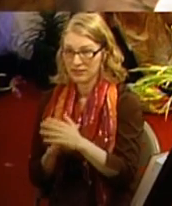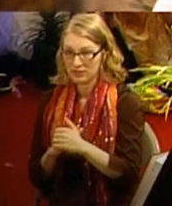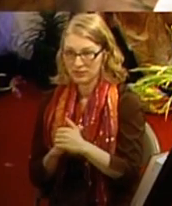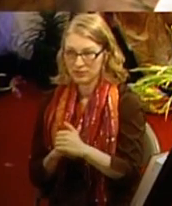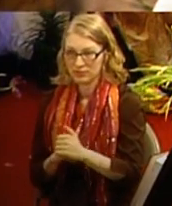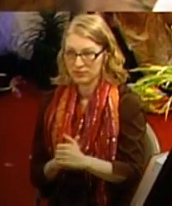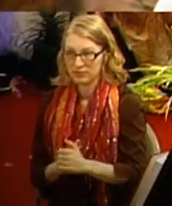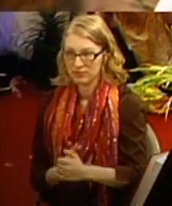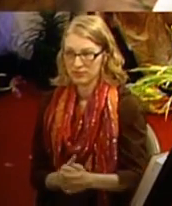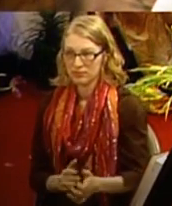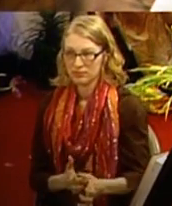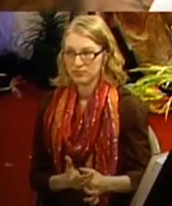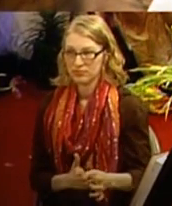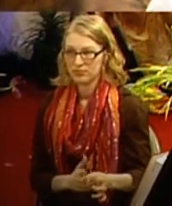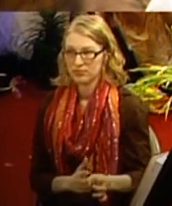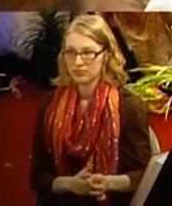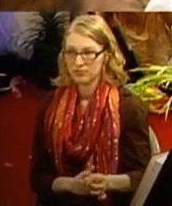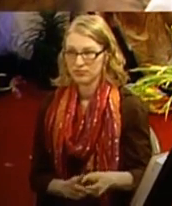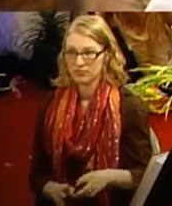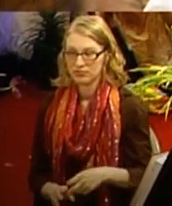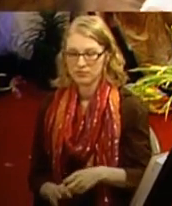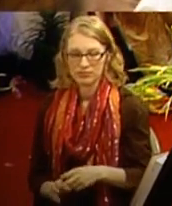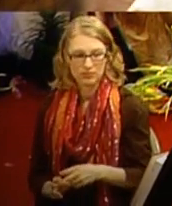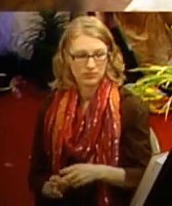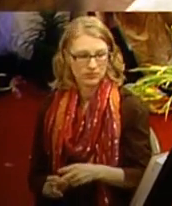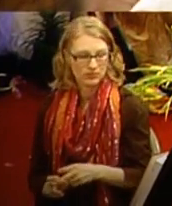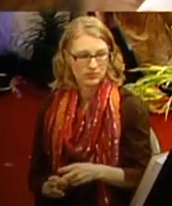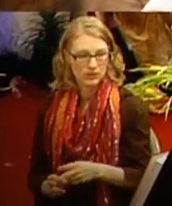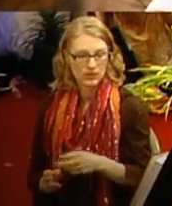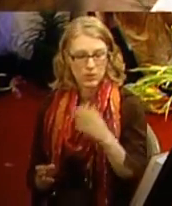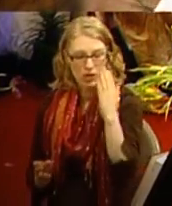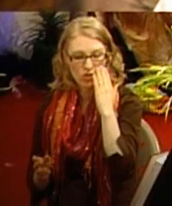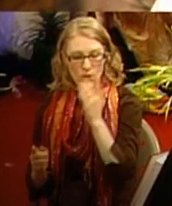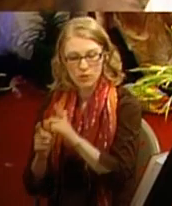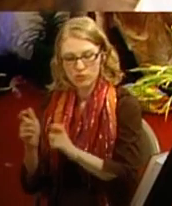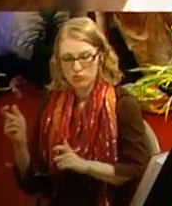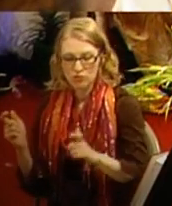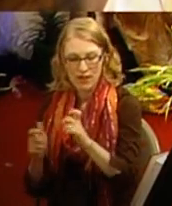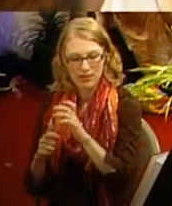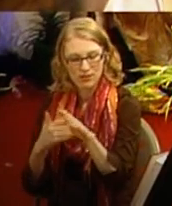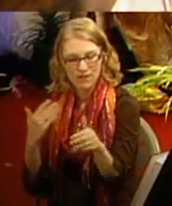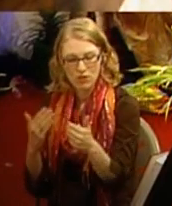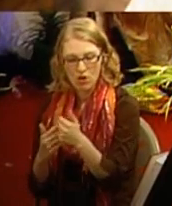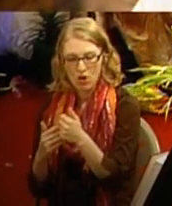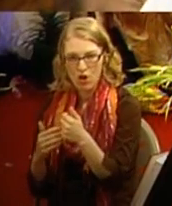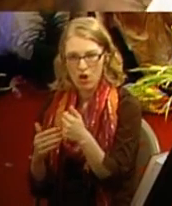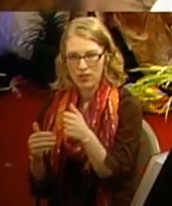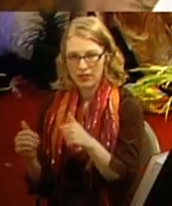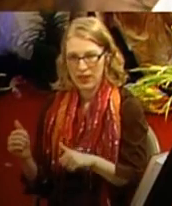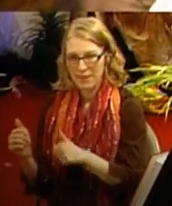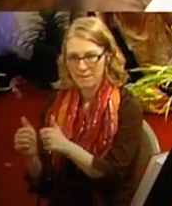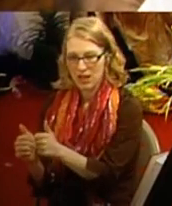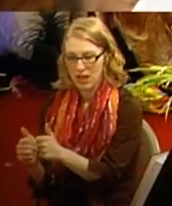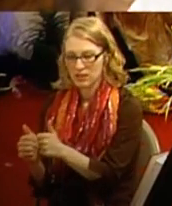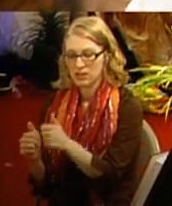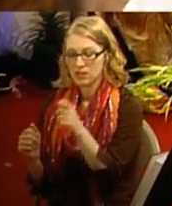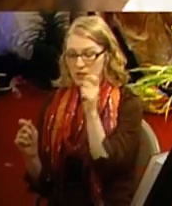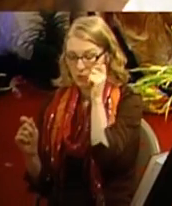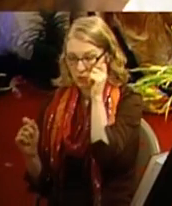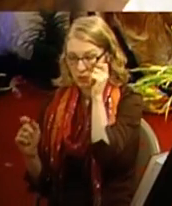We know that he became the greatest of all the apostles, that he had a real eye-opener on that road to